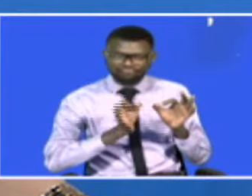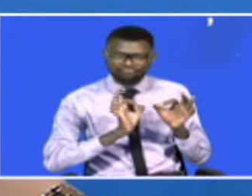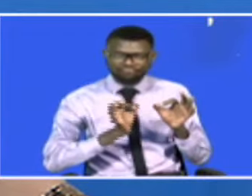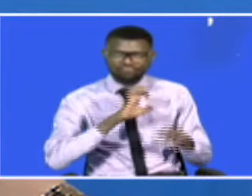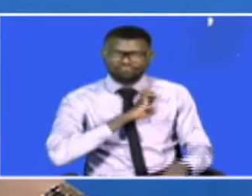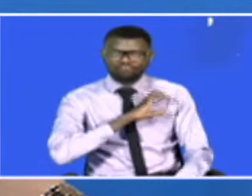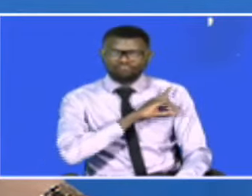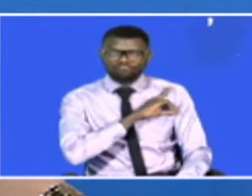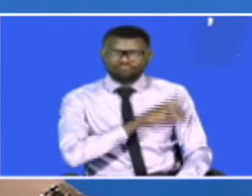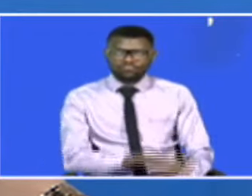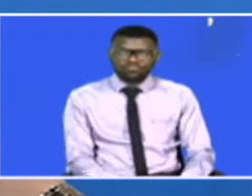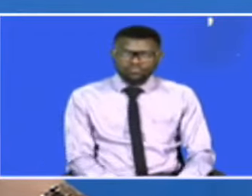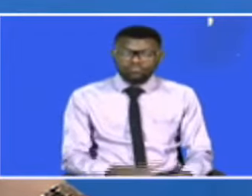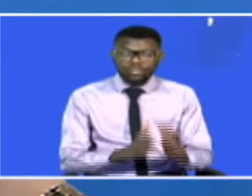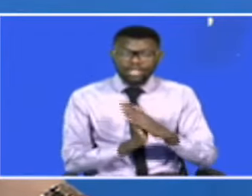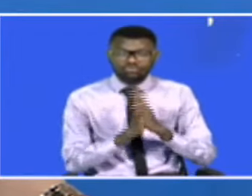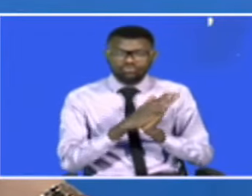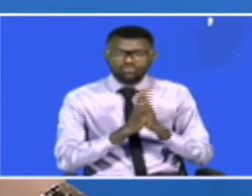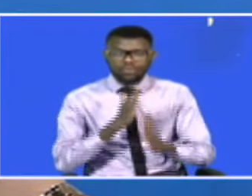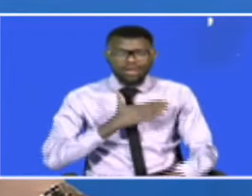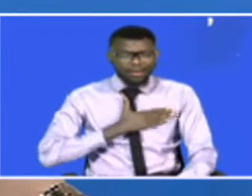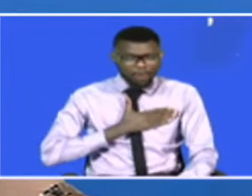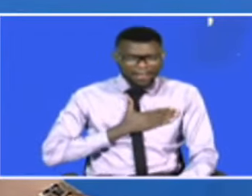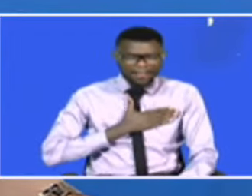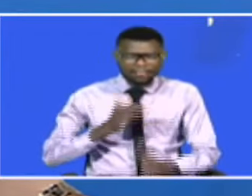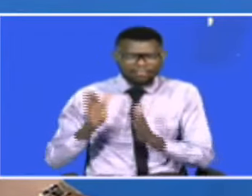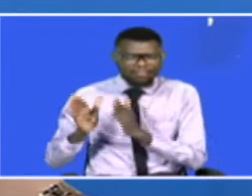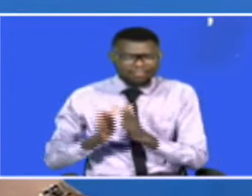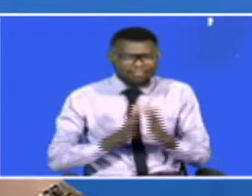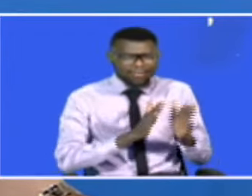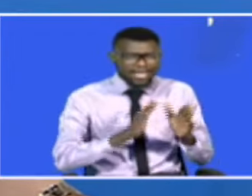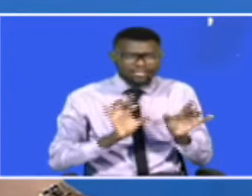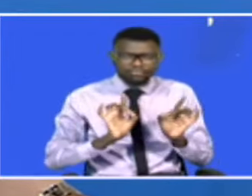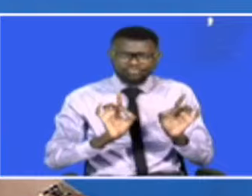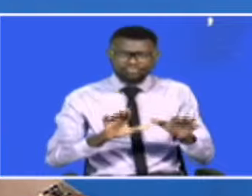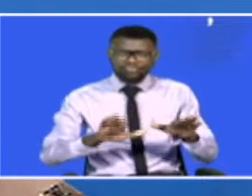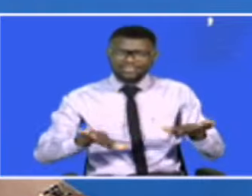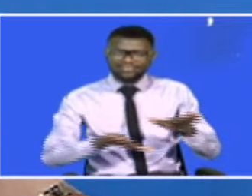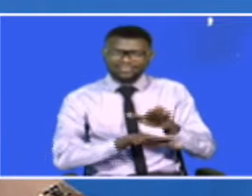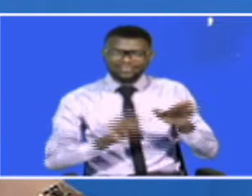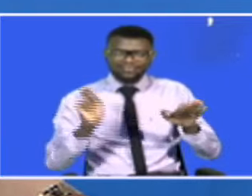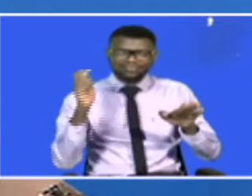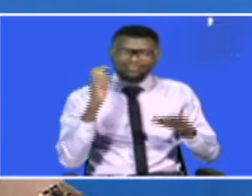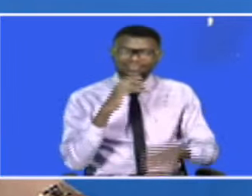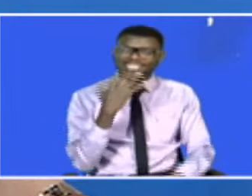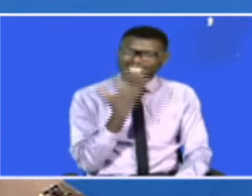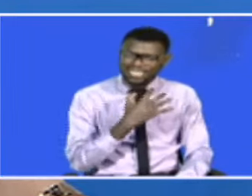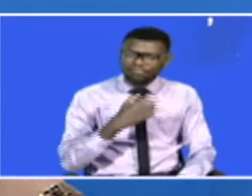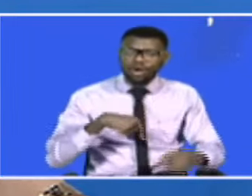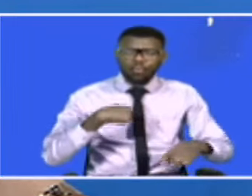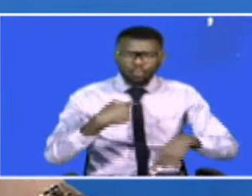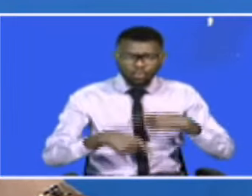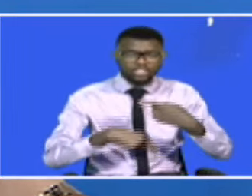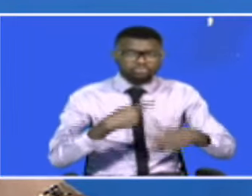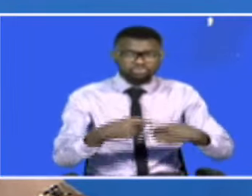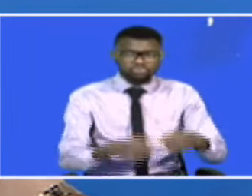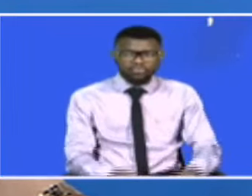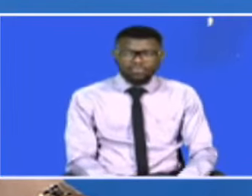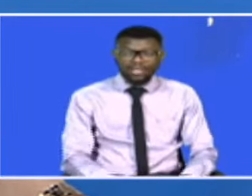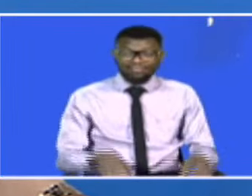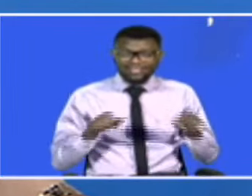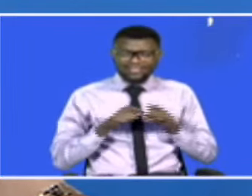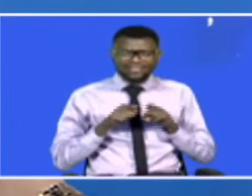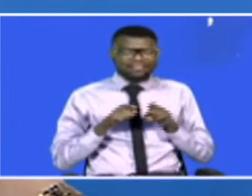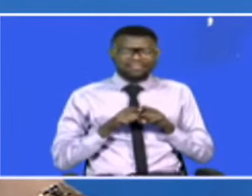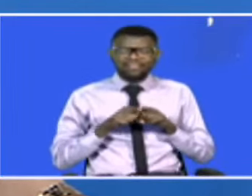Nation. Now, in our top story, plans to impeach Deputy President Rigathi Gachagua are already in the offing, with sources